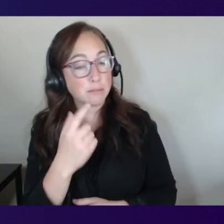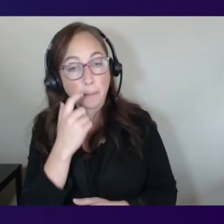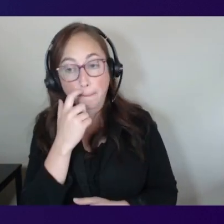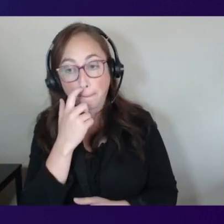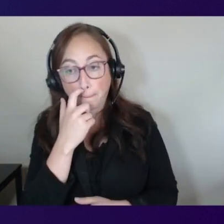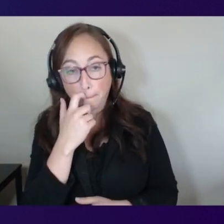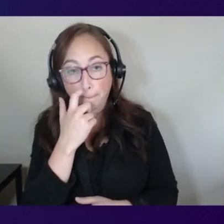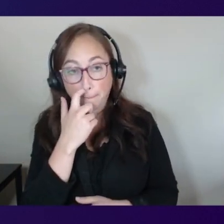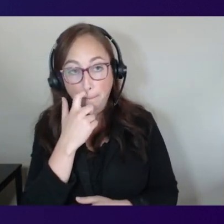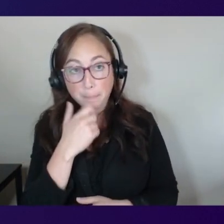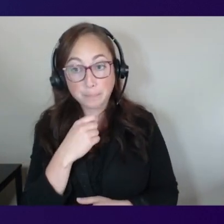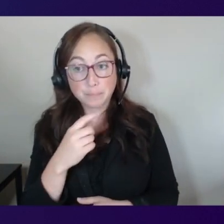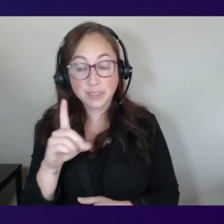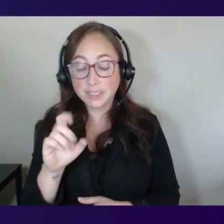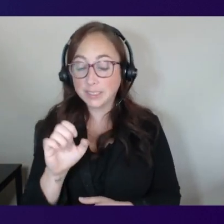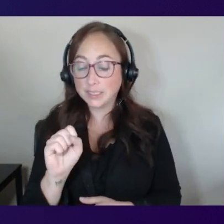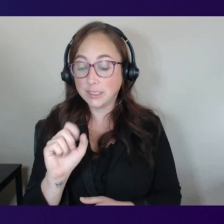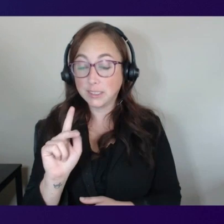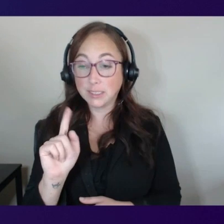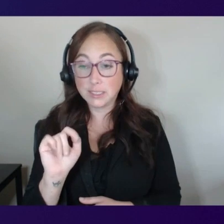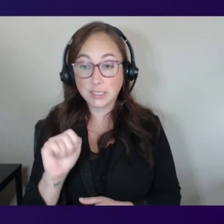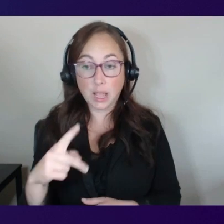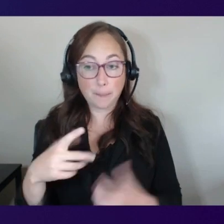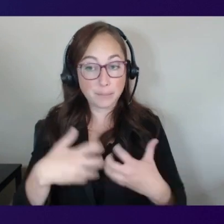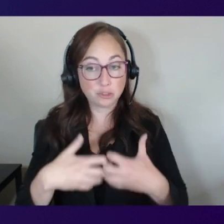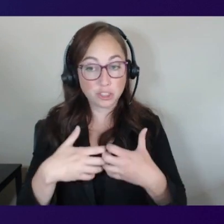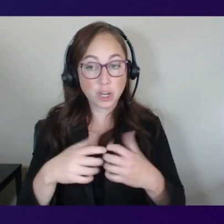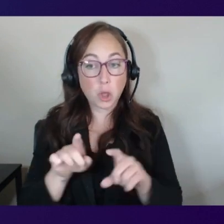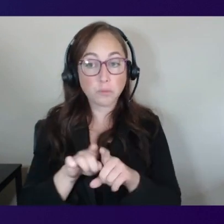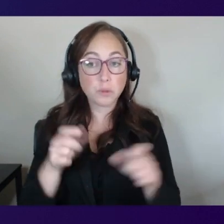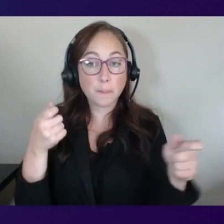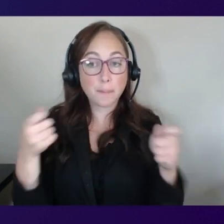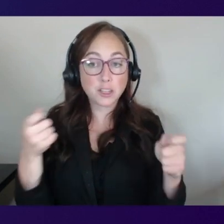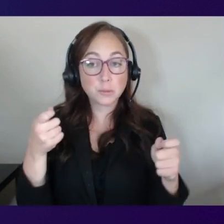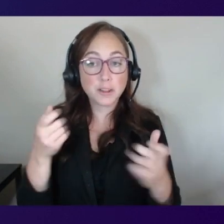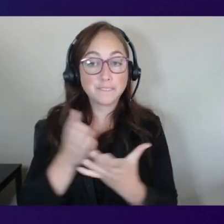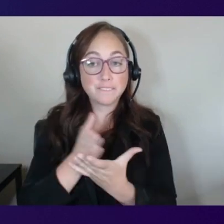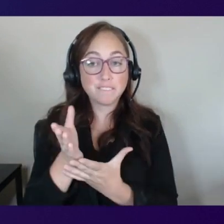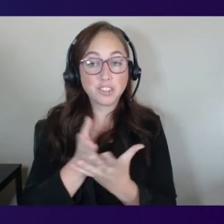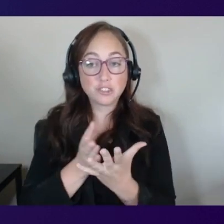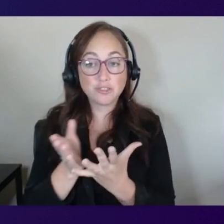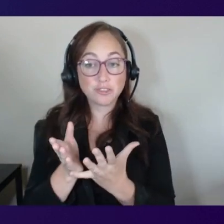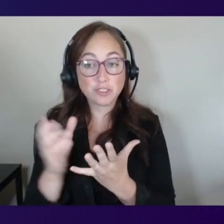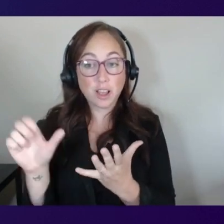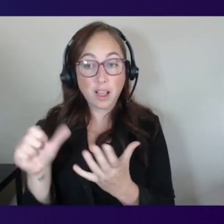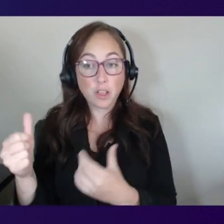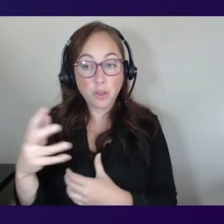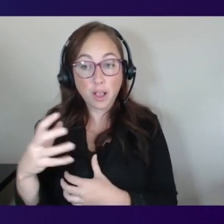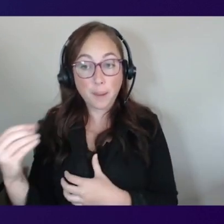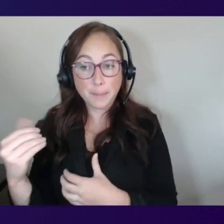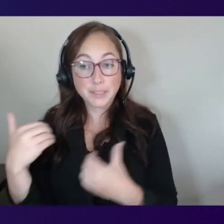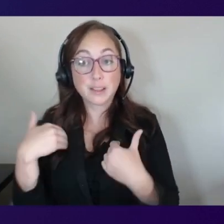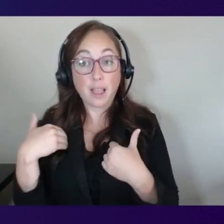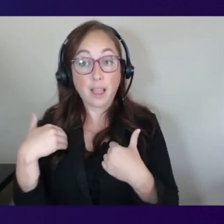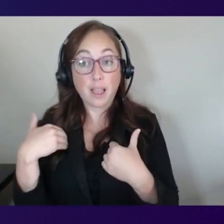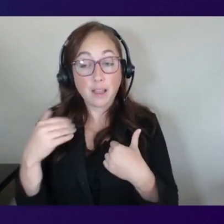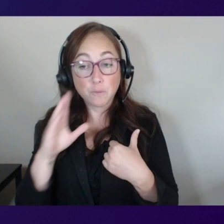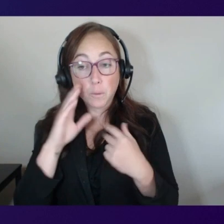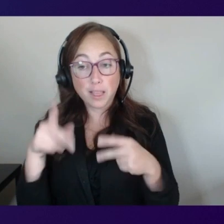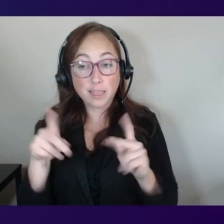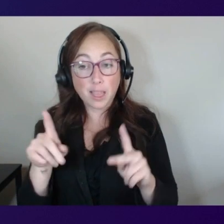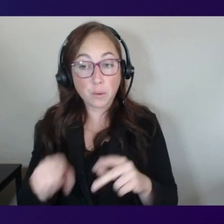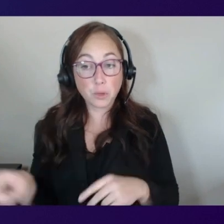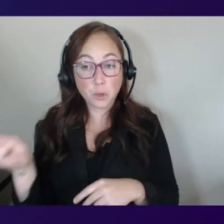virtualized desktop machine. There's management features that the other companies have that allow you to maybe